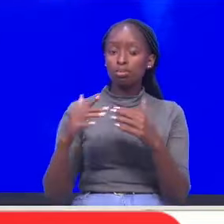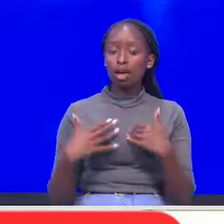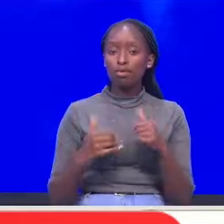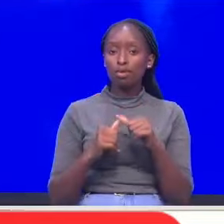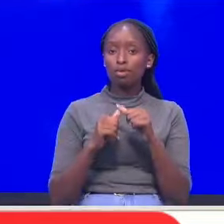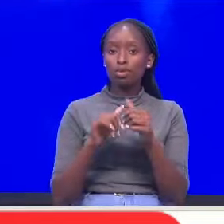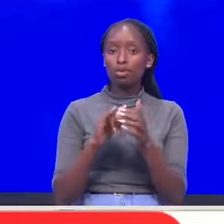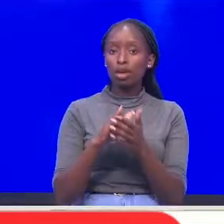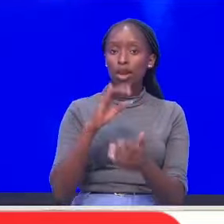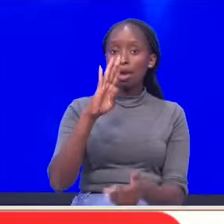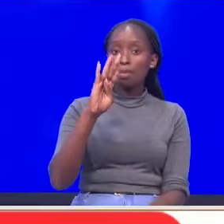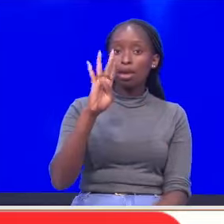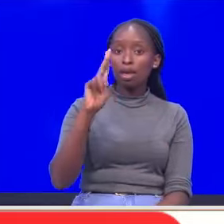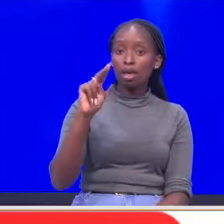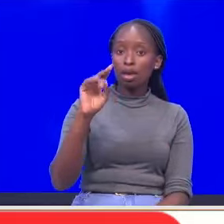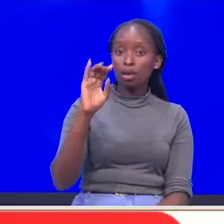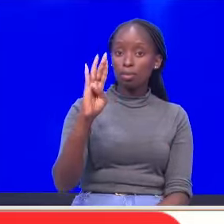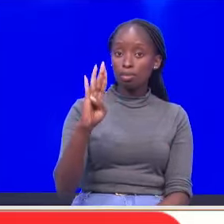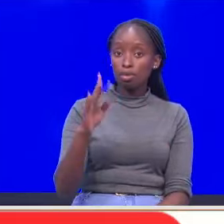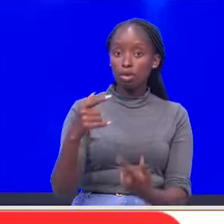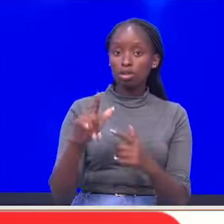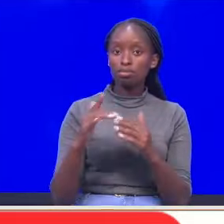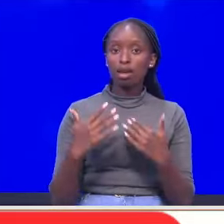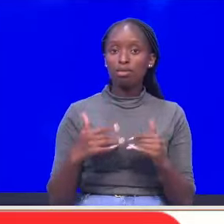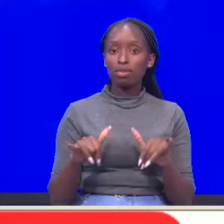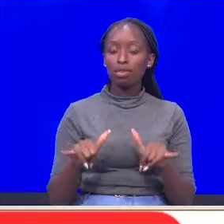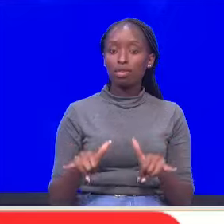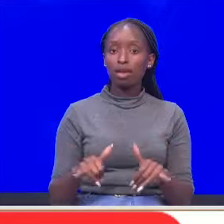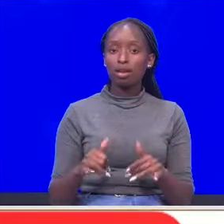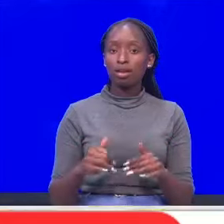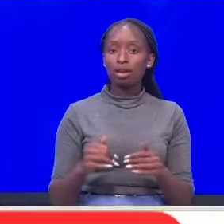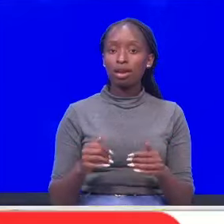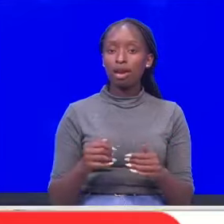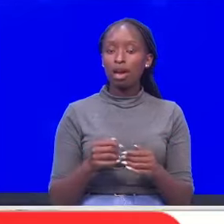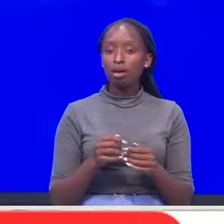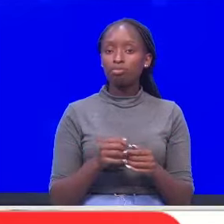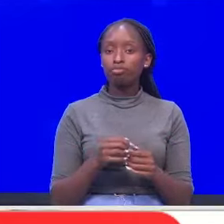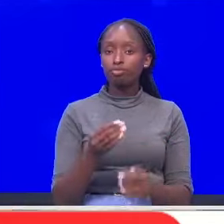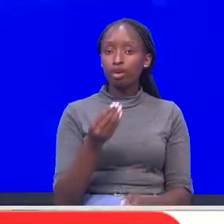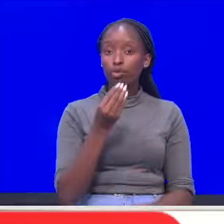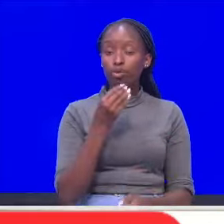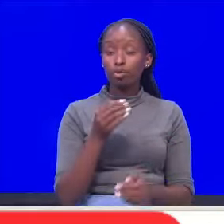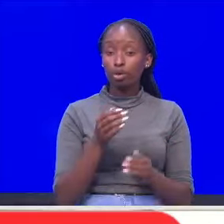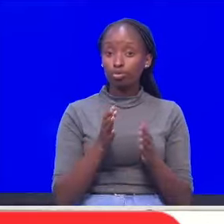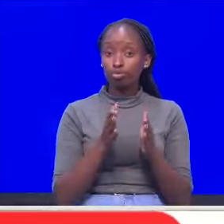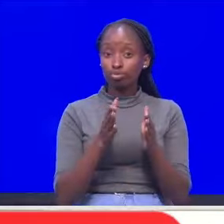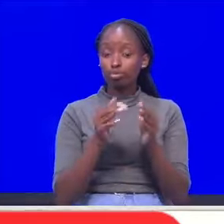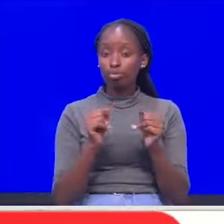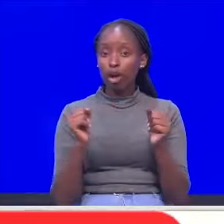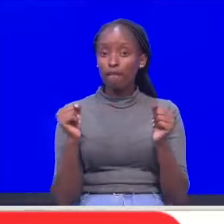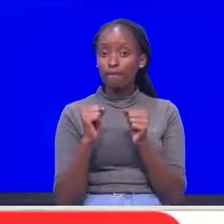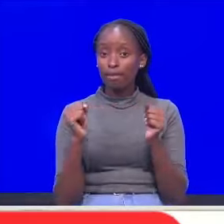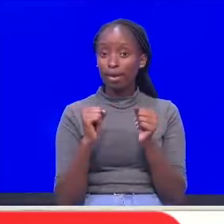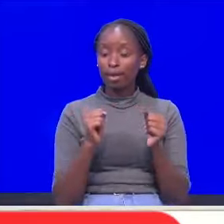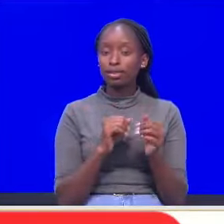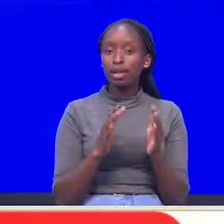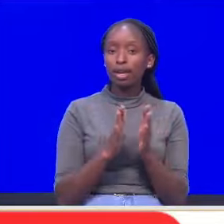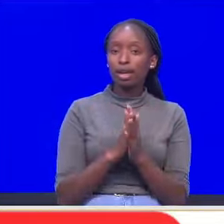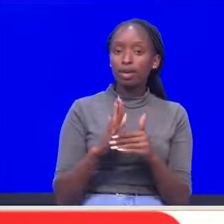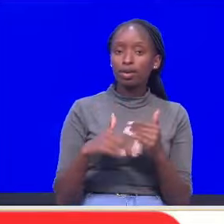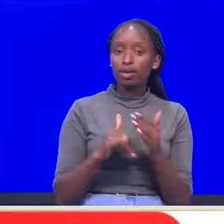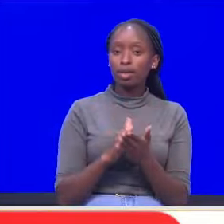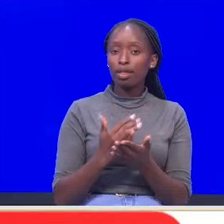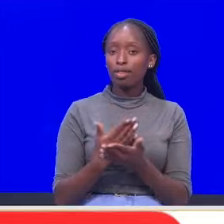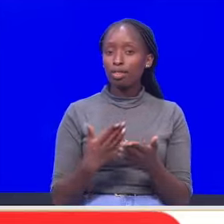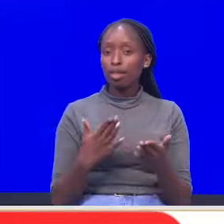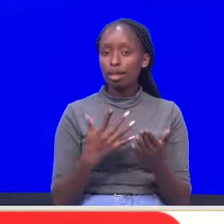guarantee somebody a fridge, a meko, a dispenser. You see, in a room, in a normal lodging, you don't give all. The most